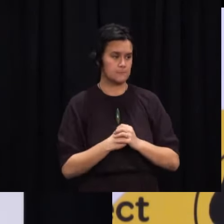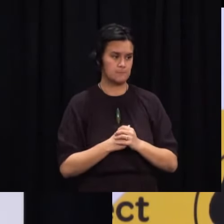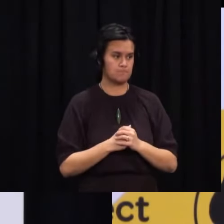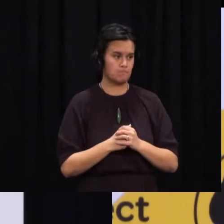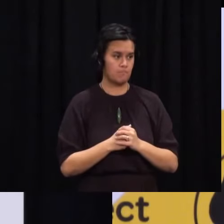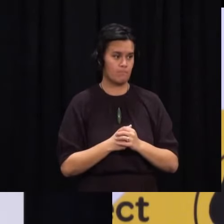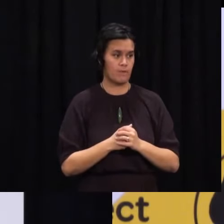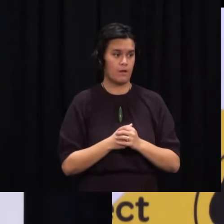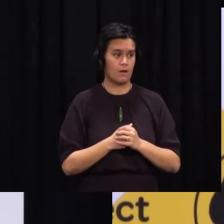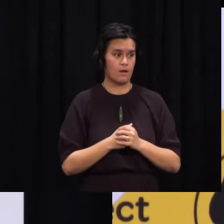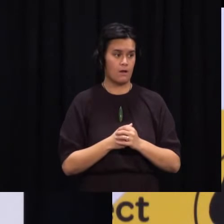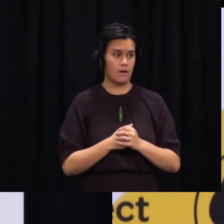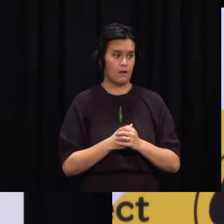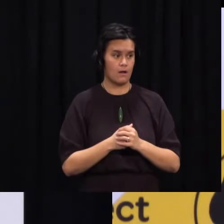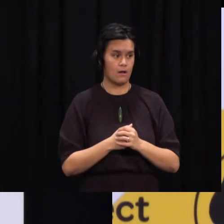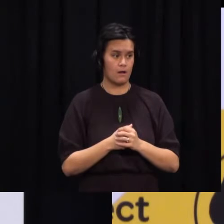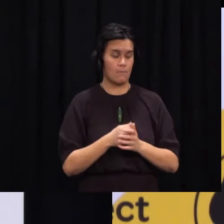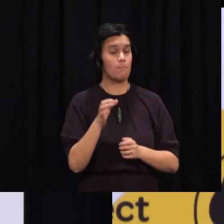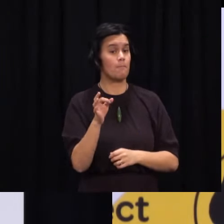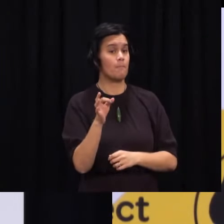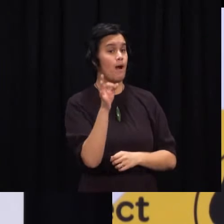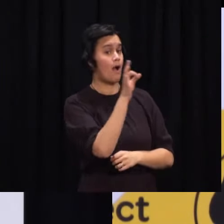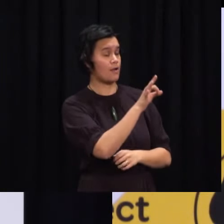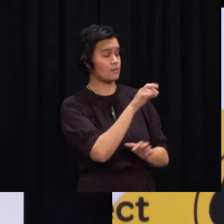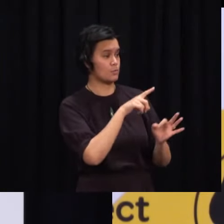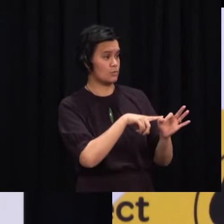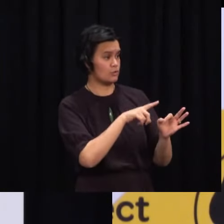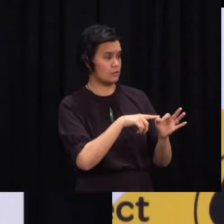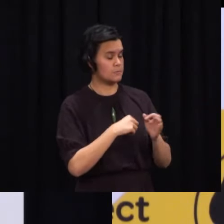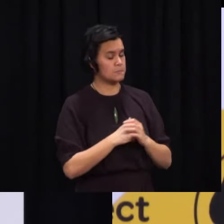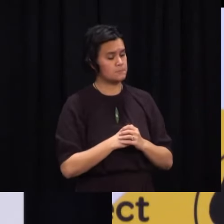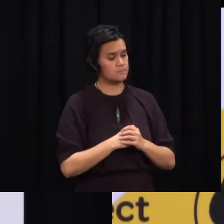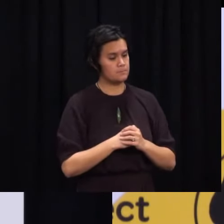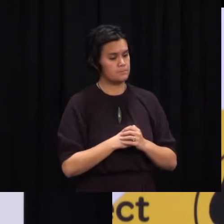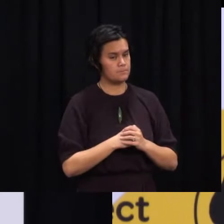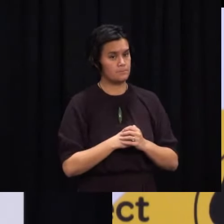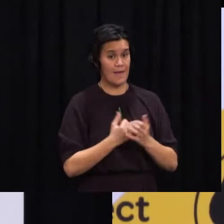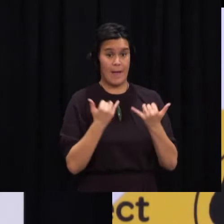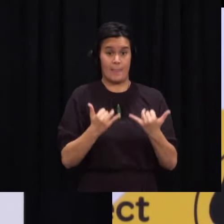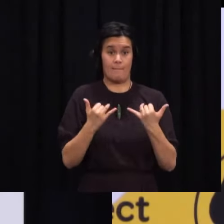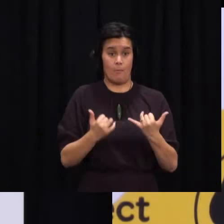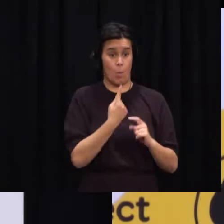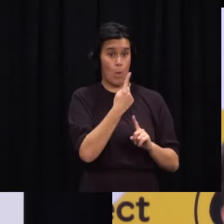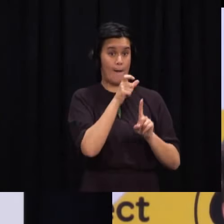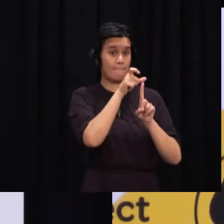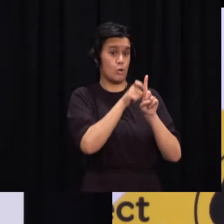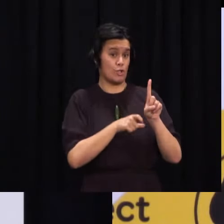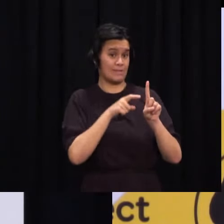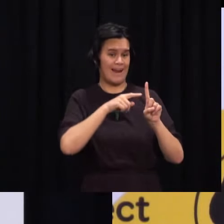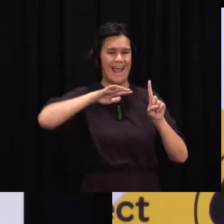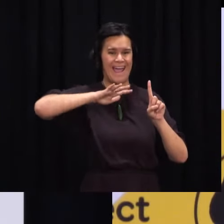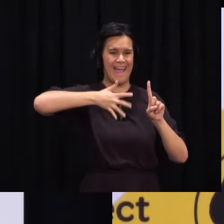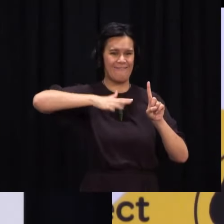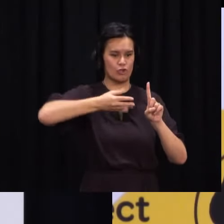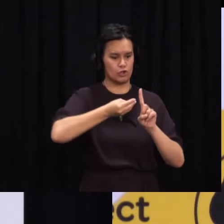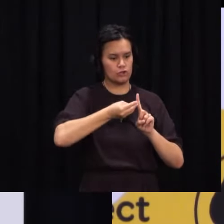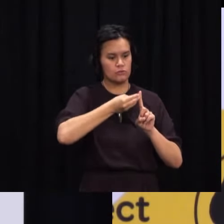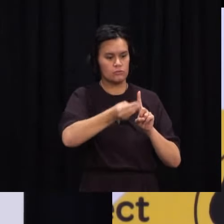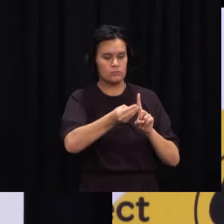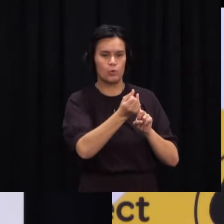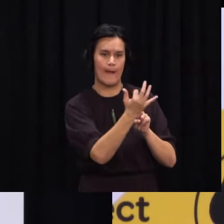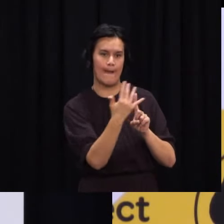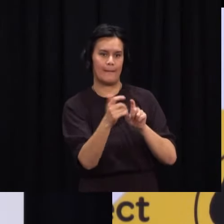And to Mr. Bloomfield, what is the R level at the moment? Is it the 0.4%